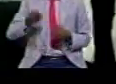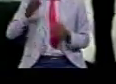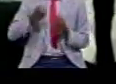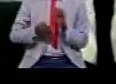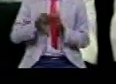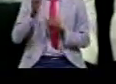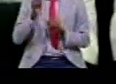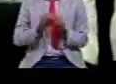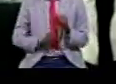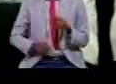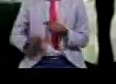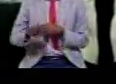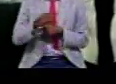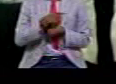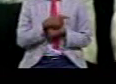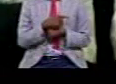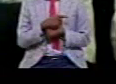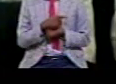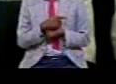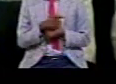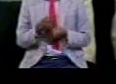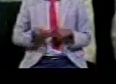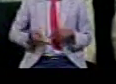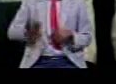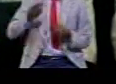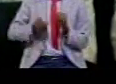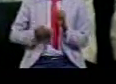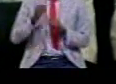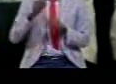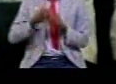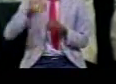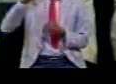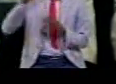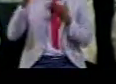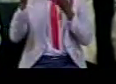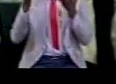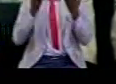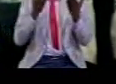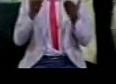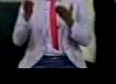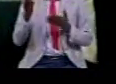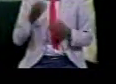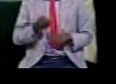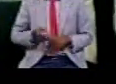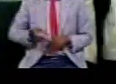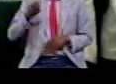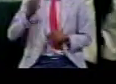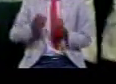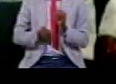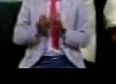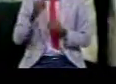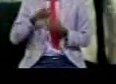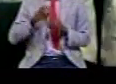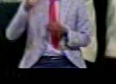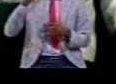plus haut chaque jour, plus haut dans son service et dans